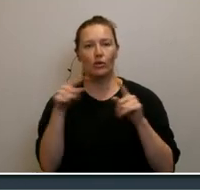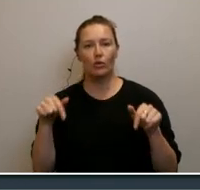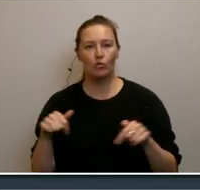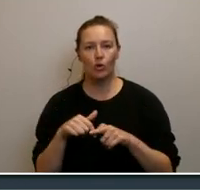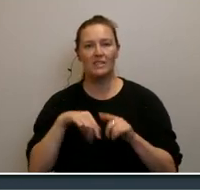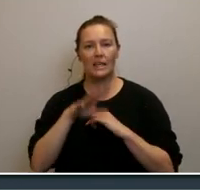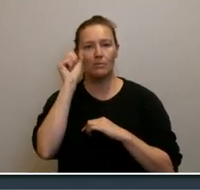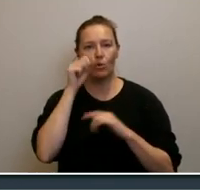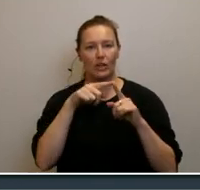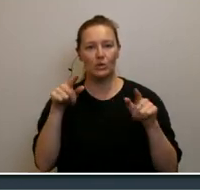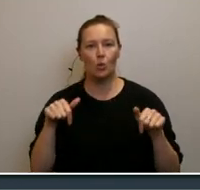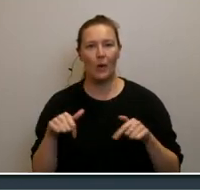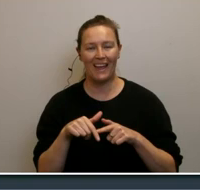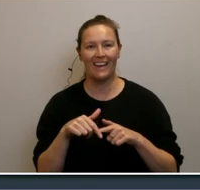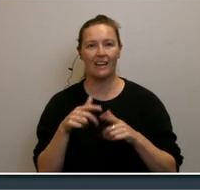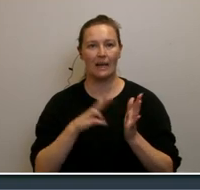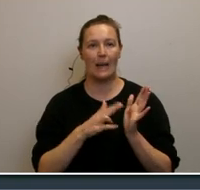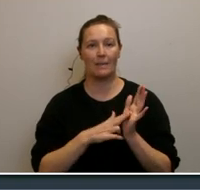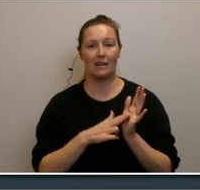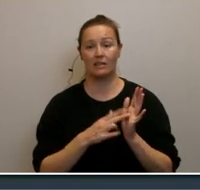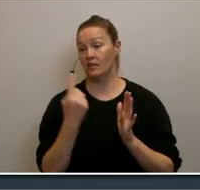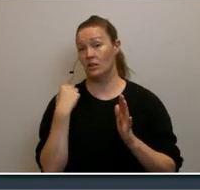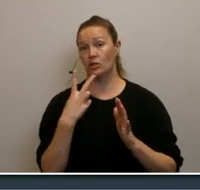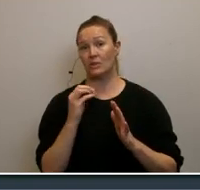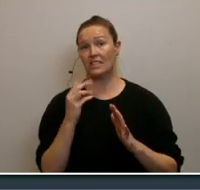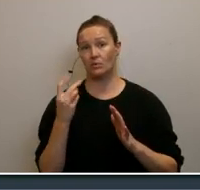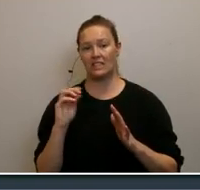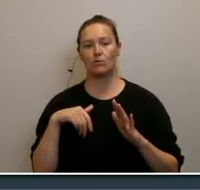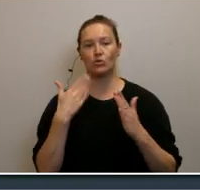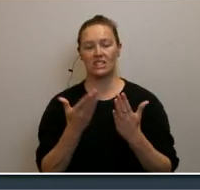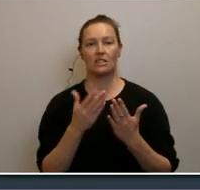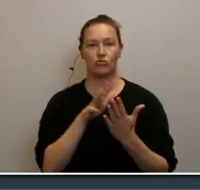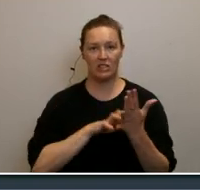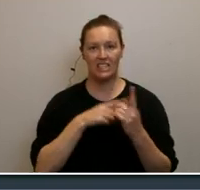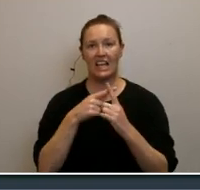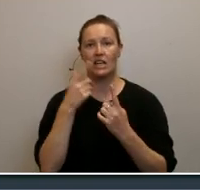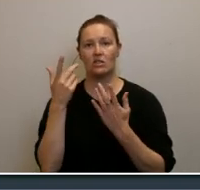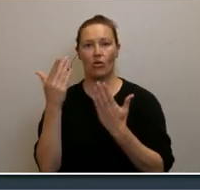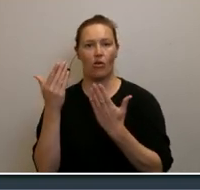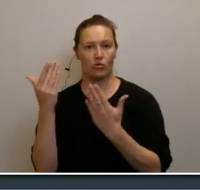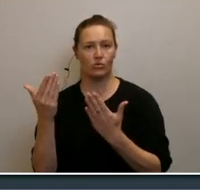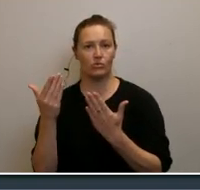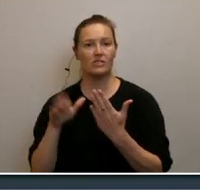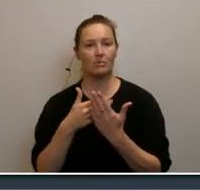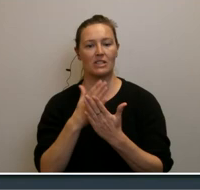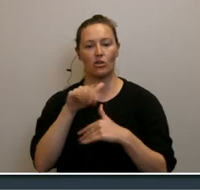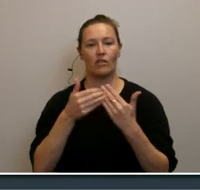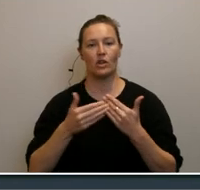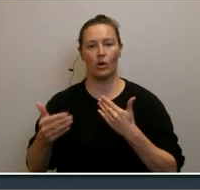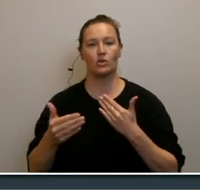Napier. In 2018 and 2020, we presented written and oral submissions to the long-term plan on this